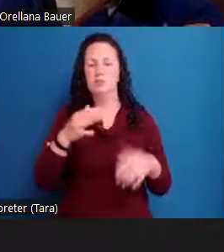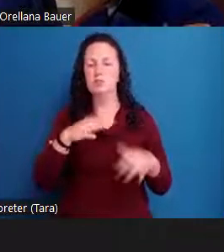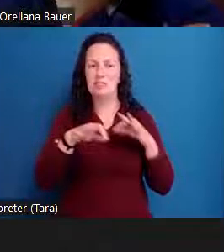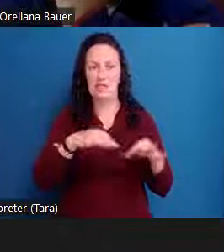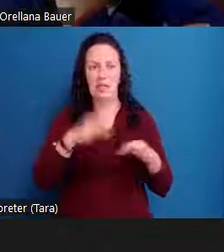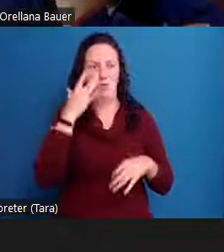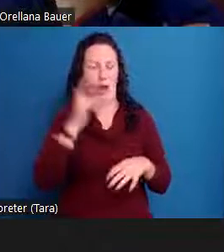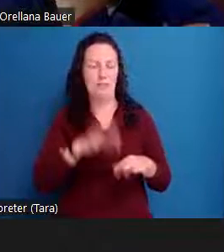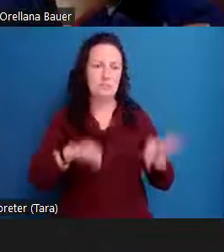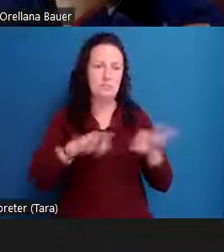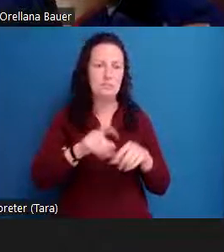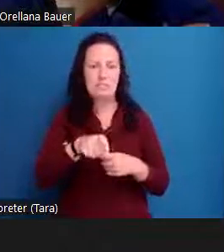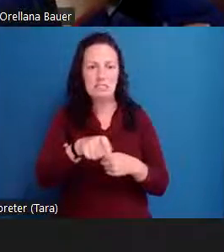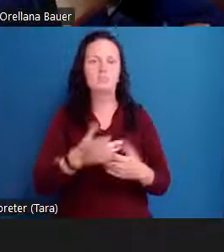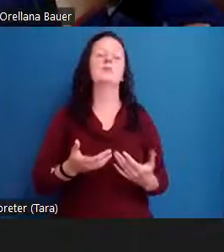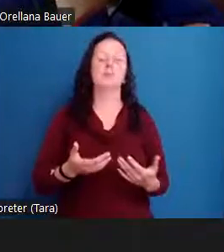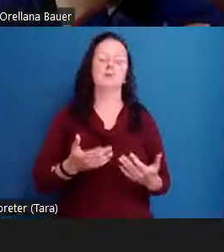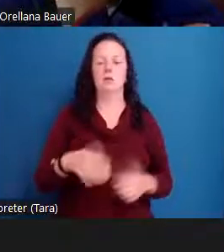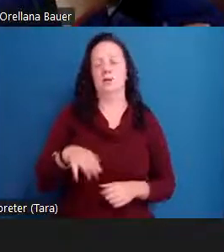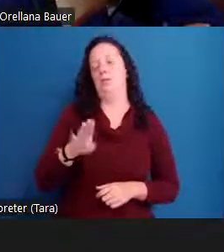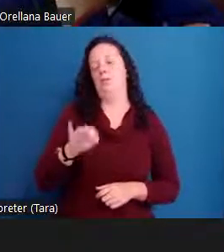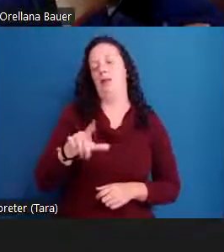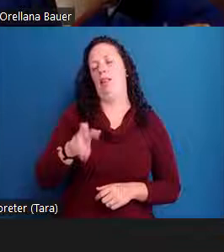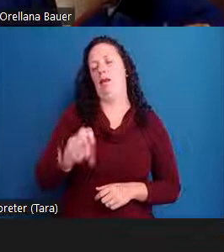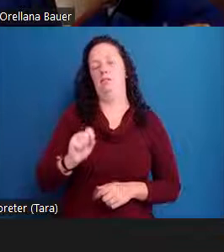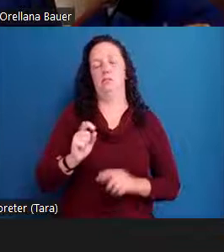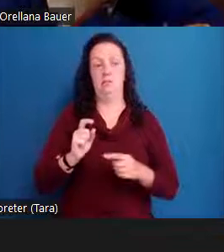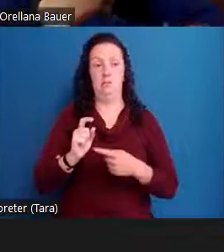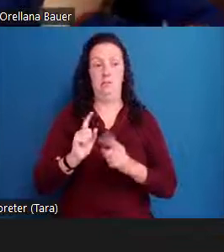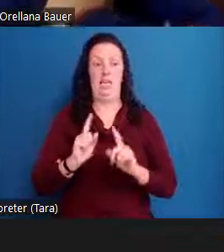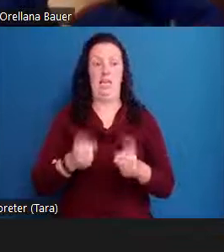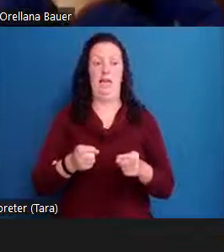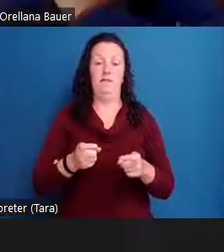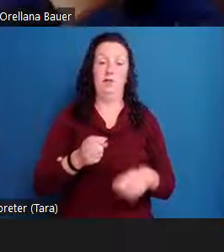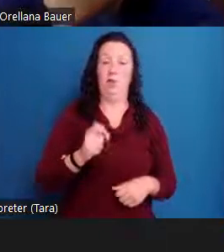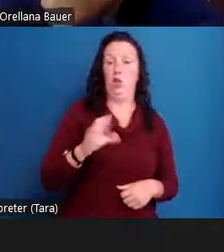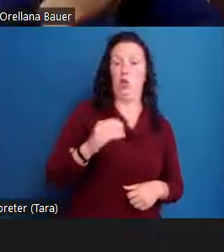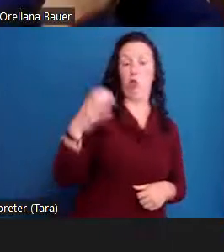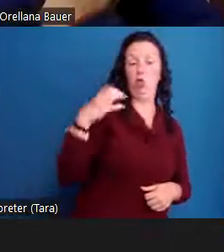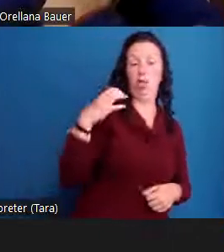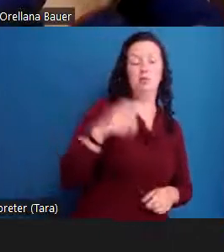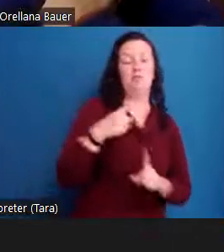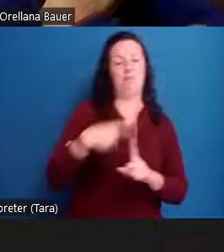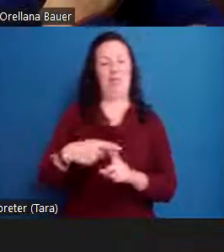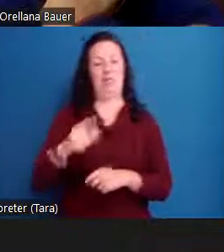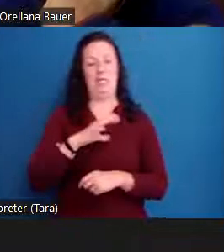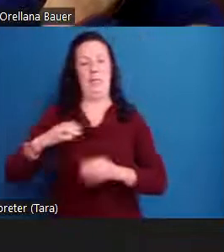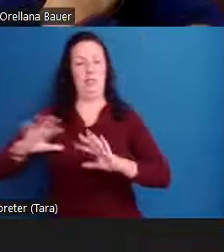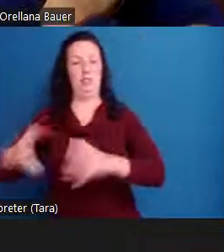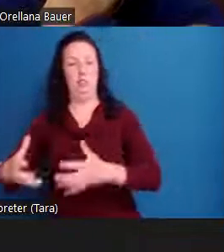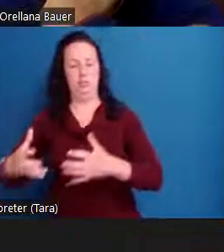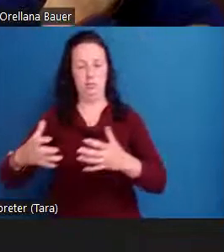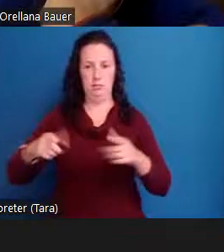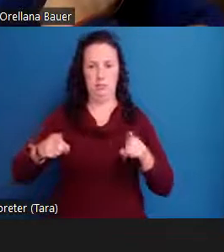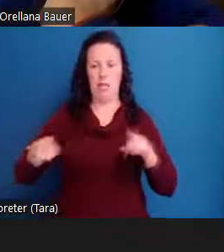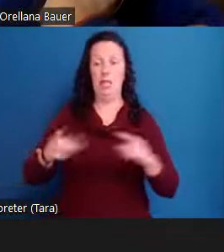The bylaws do give both the full commission and co-chairs the ability to create subcommittees. And so